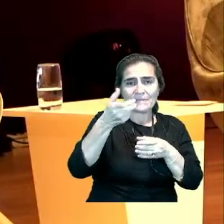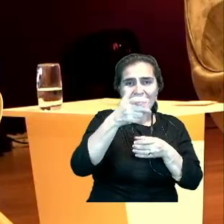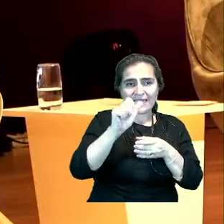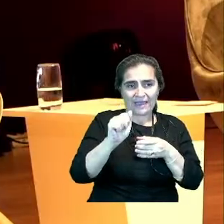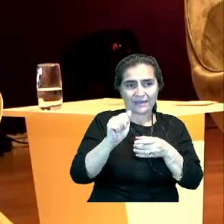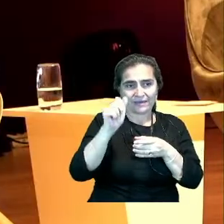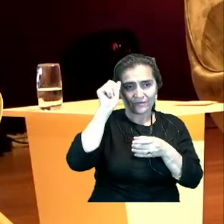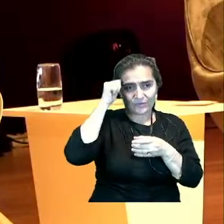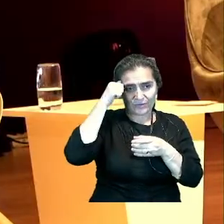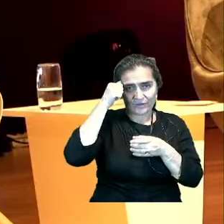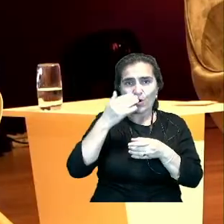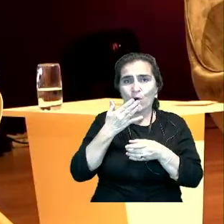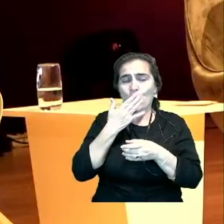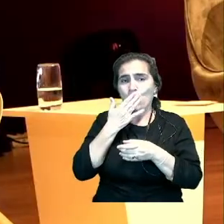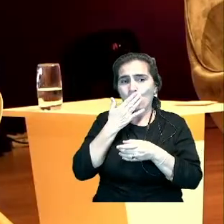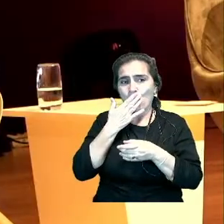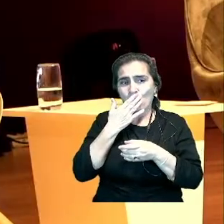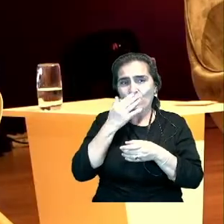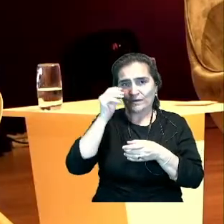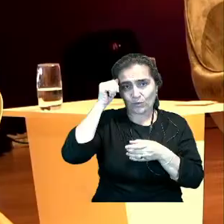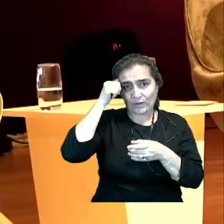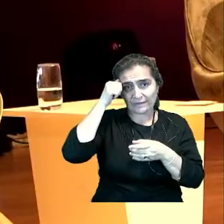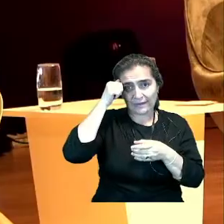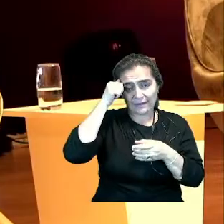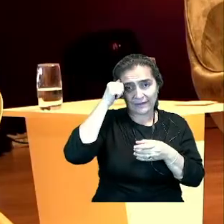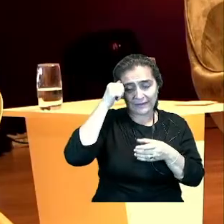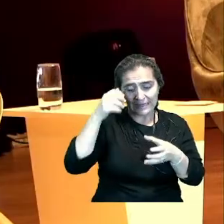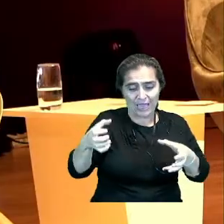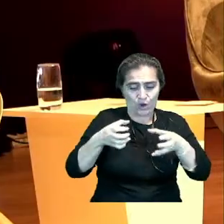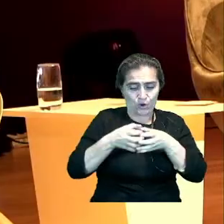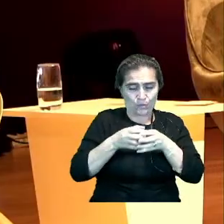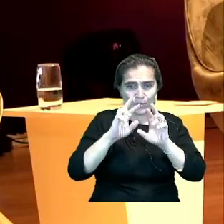that the roads and all the roads